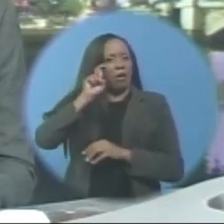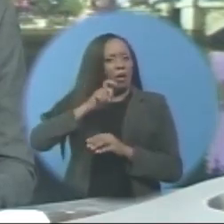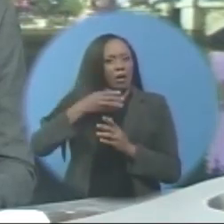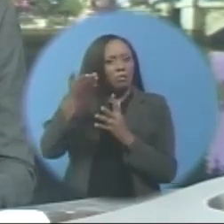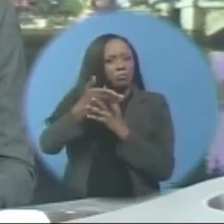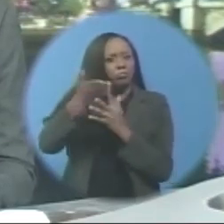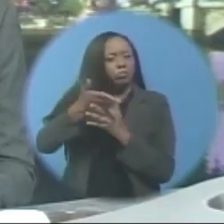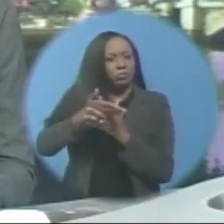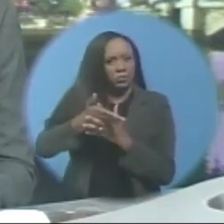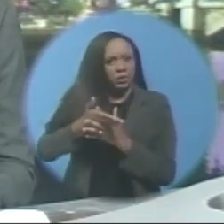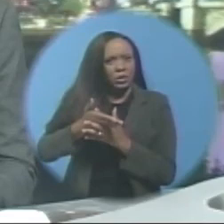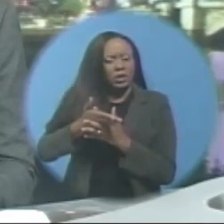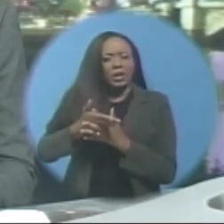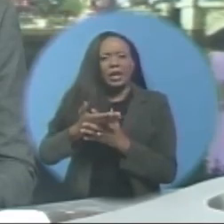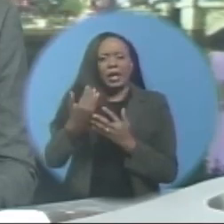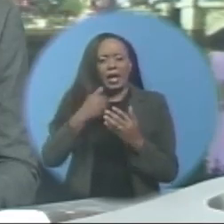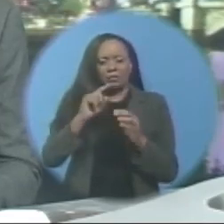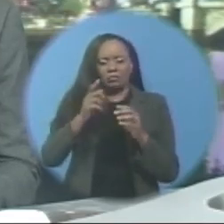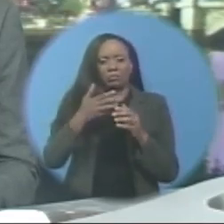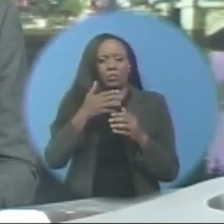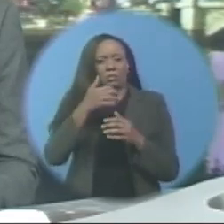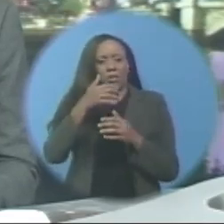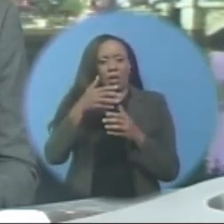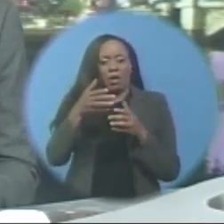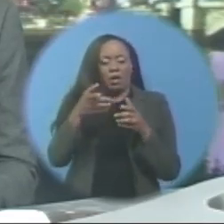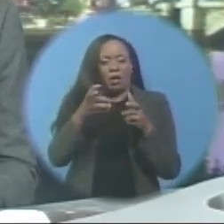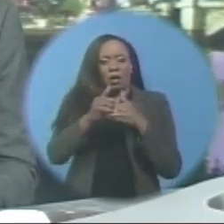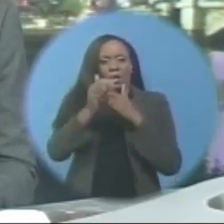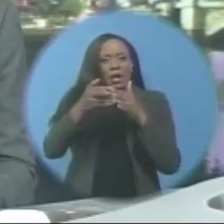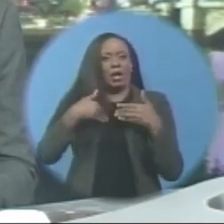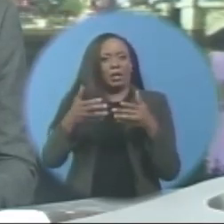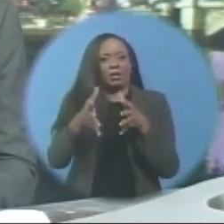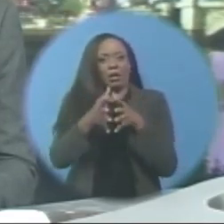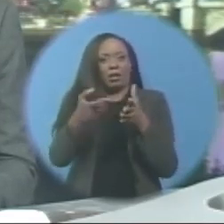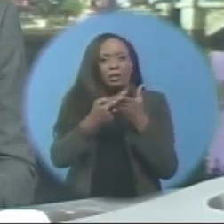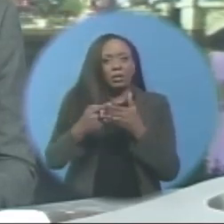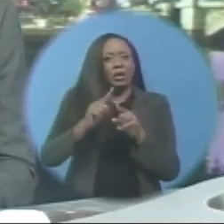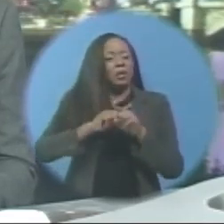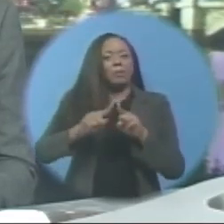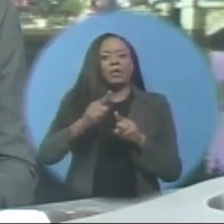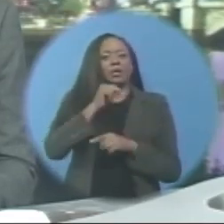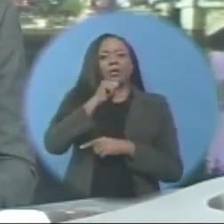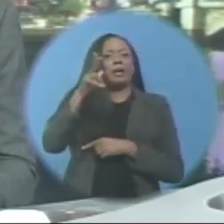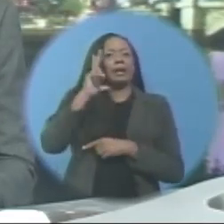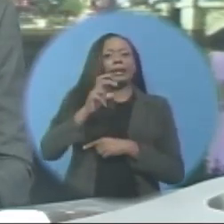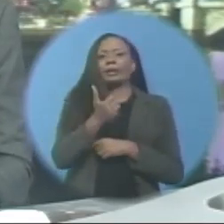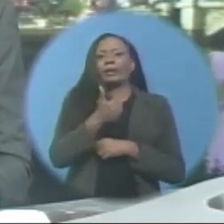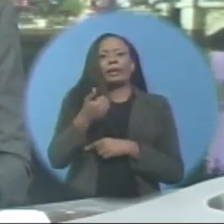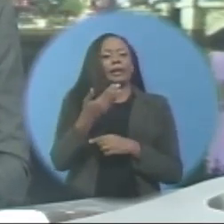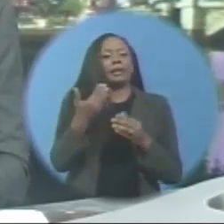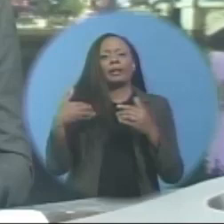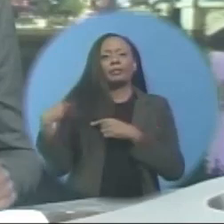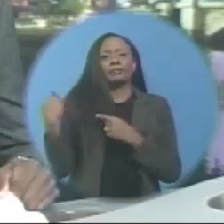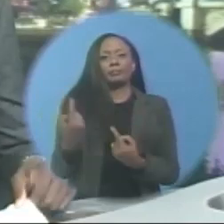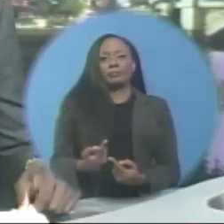Deputy Commissioner in charge of administration about the allegations, but neither of them had heard of the claims